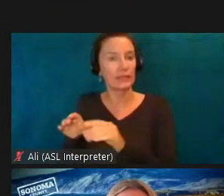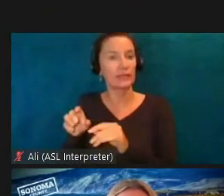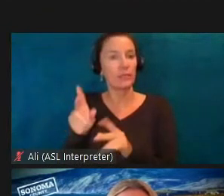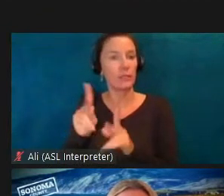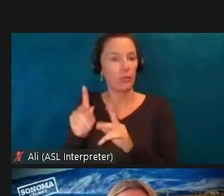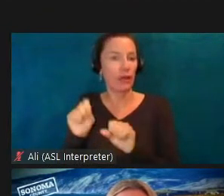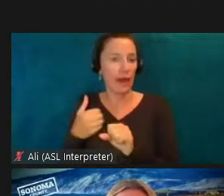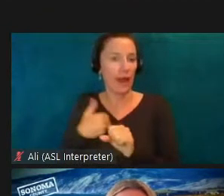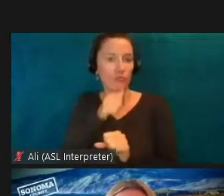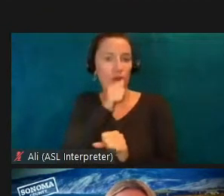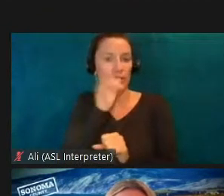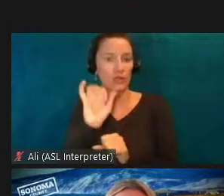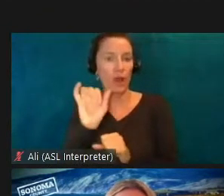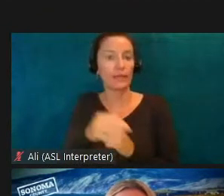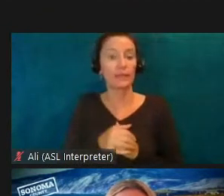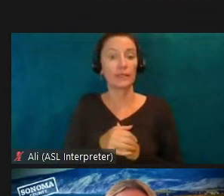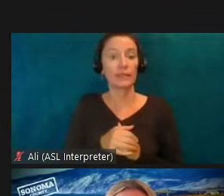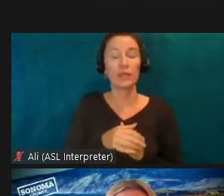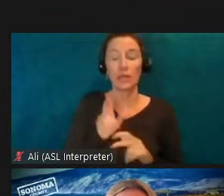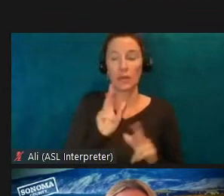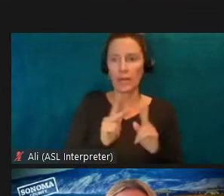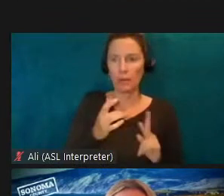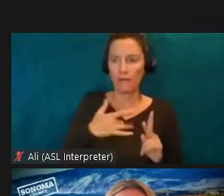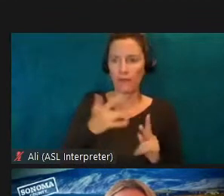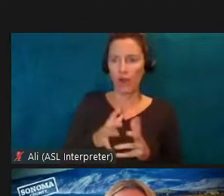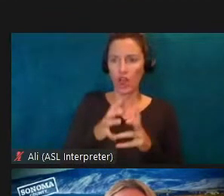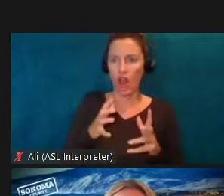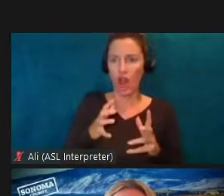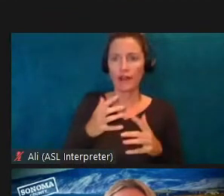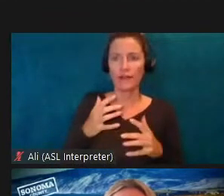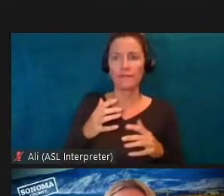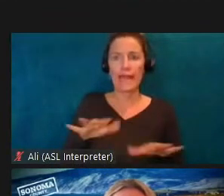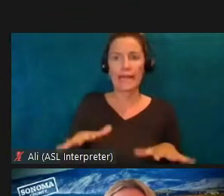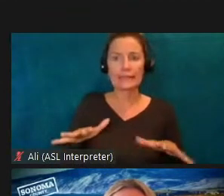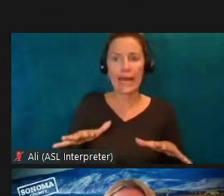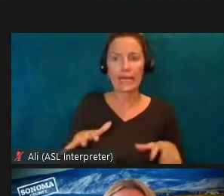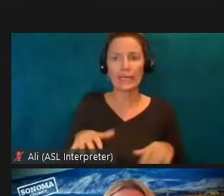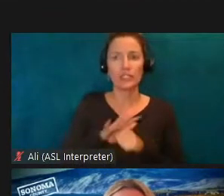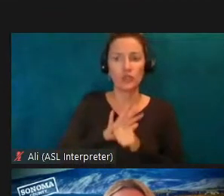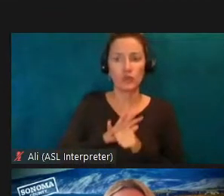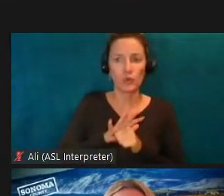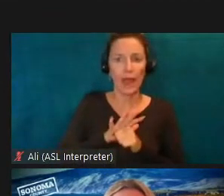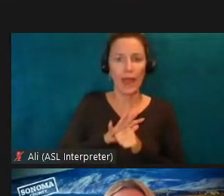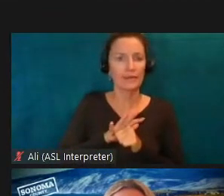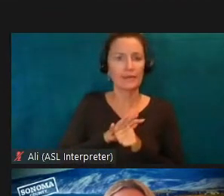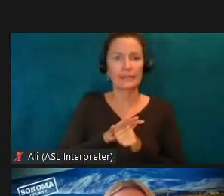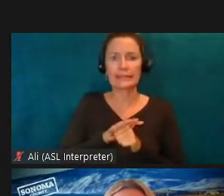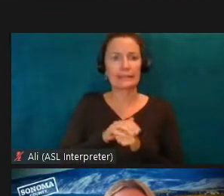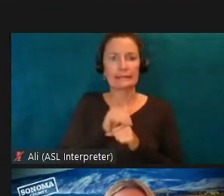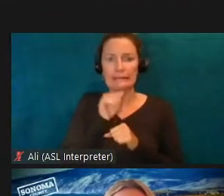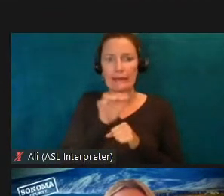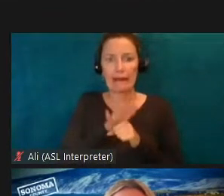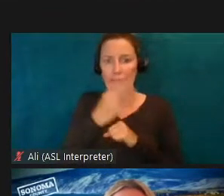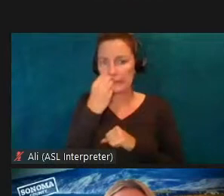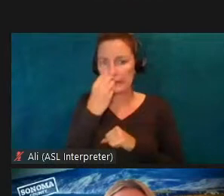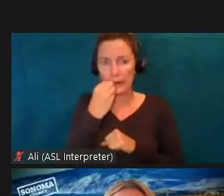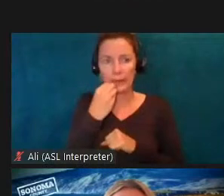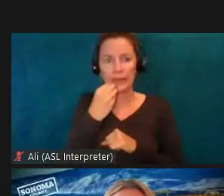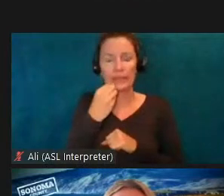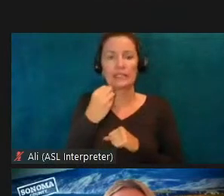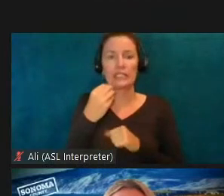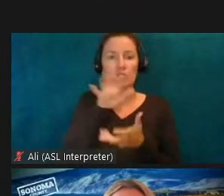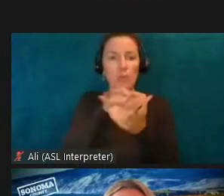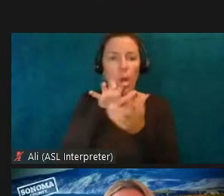a lot of anxiety, a lot of stress symptoms, not sleeping, the smoke, the sirens,